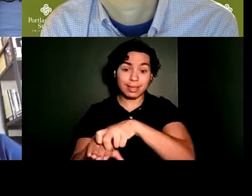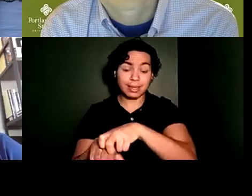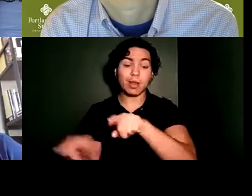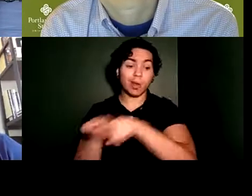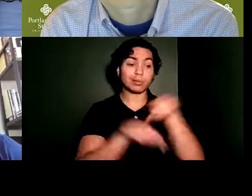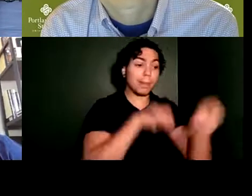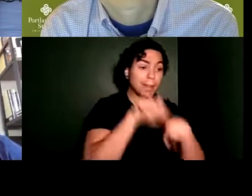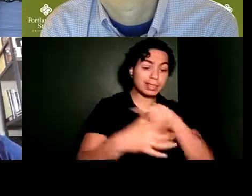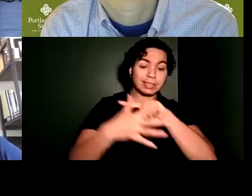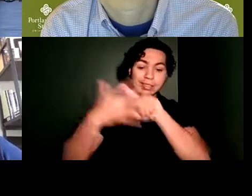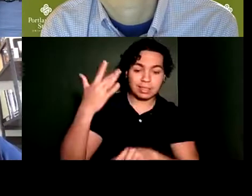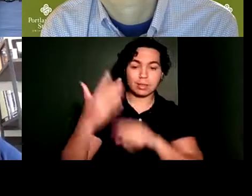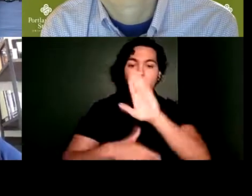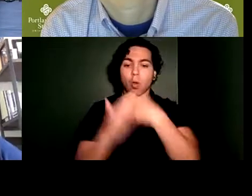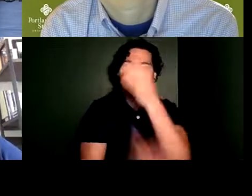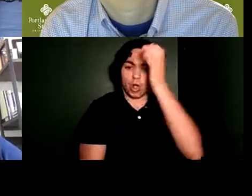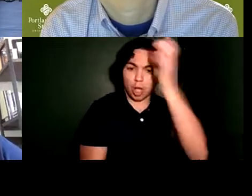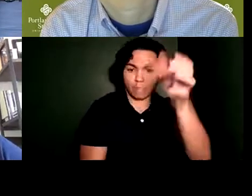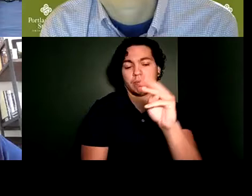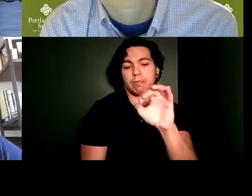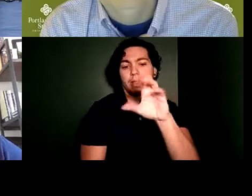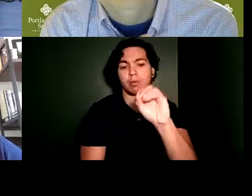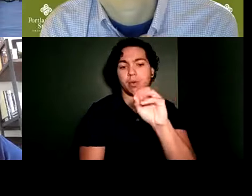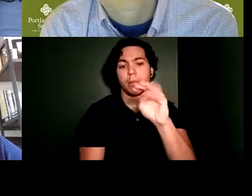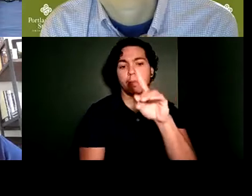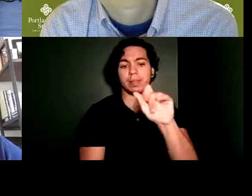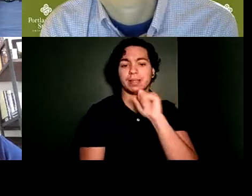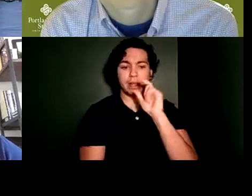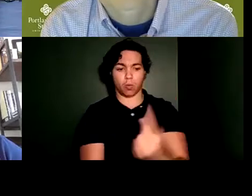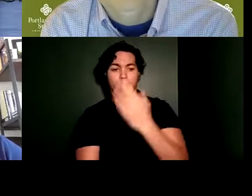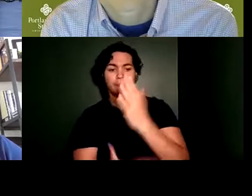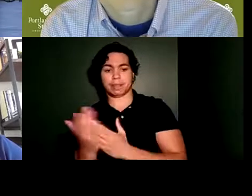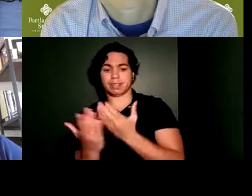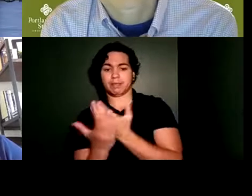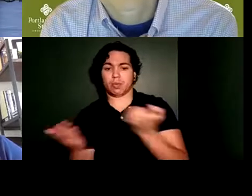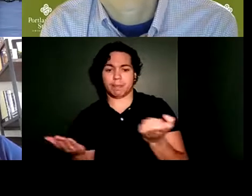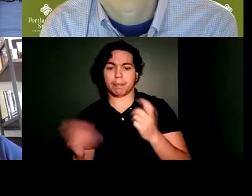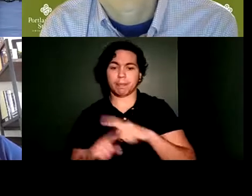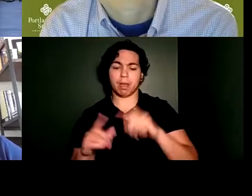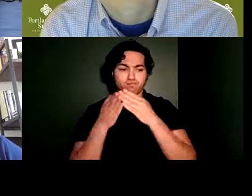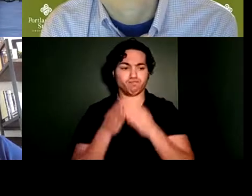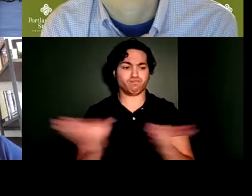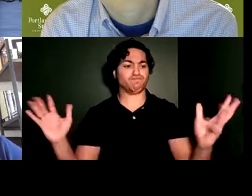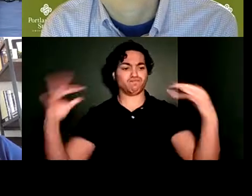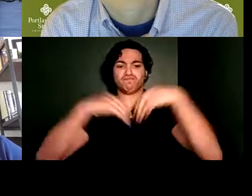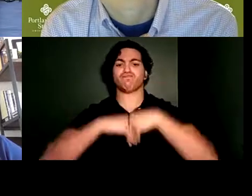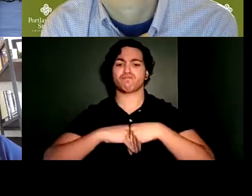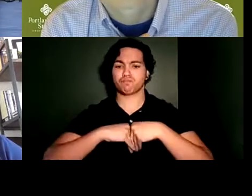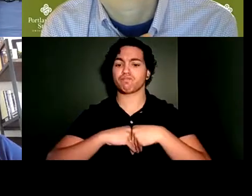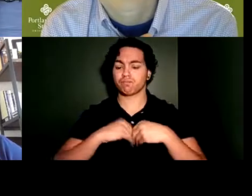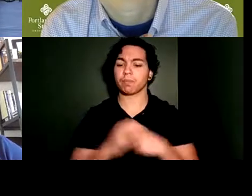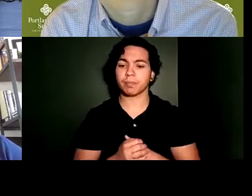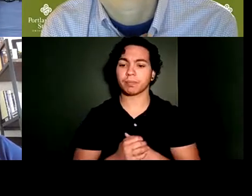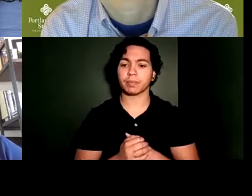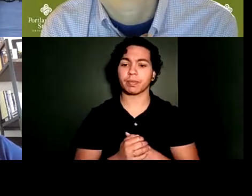embrace micromobility as a whole concept rather than one specific vehicle. And I think really the lesson for a lot of cities is